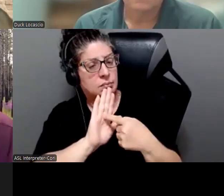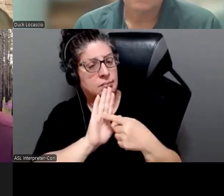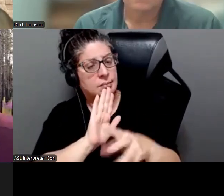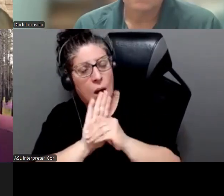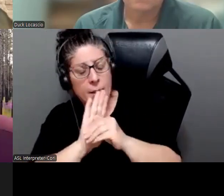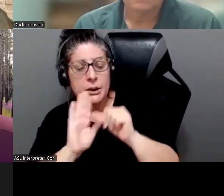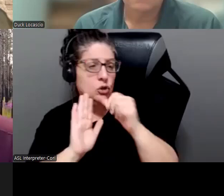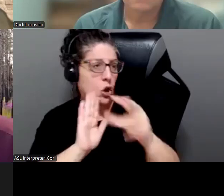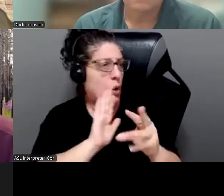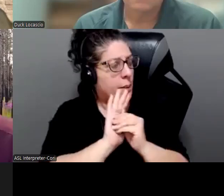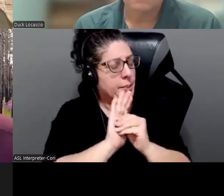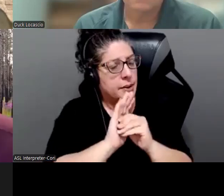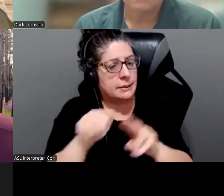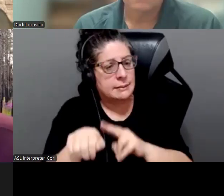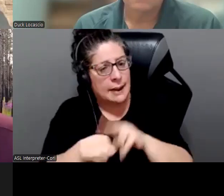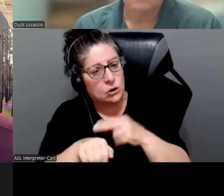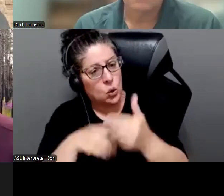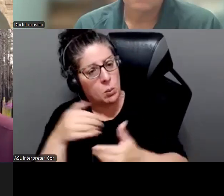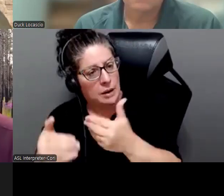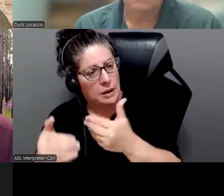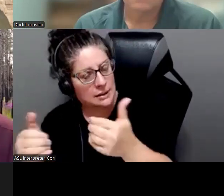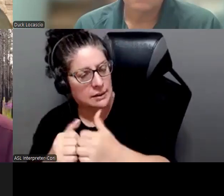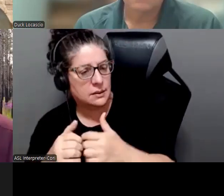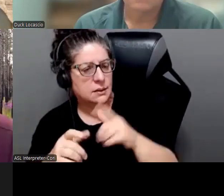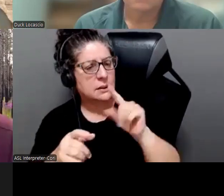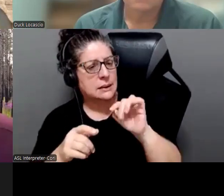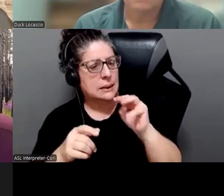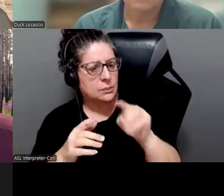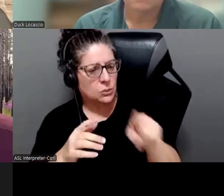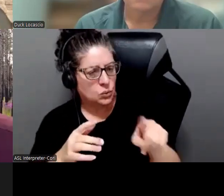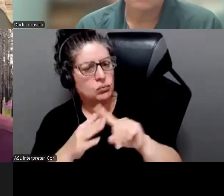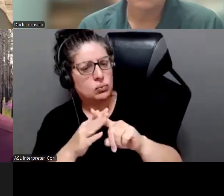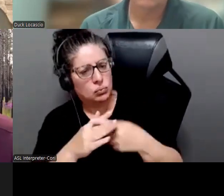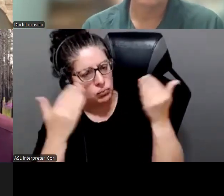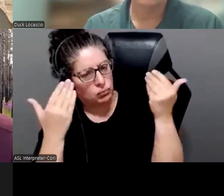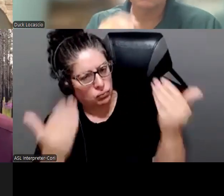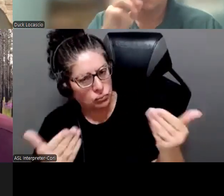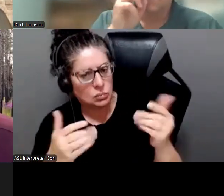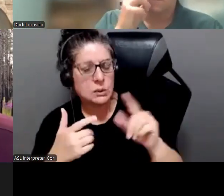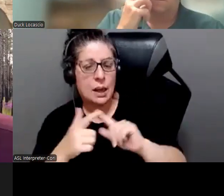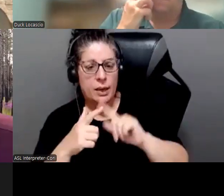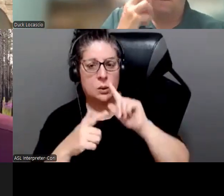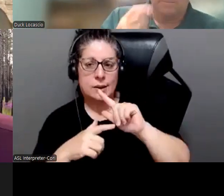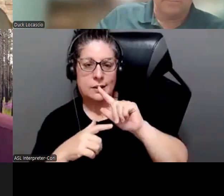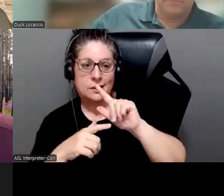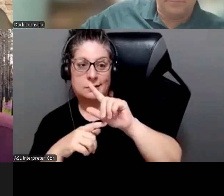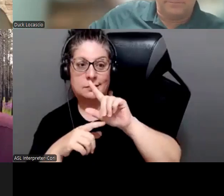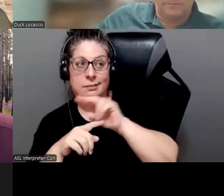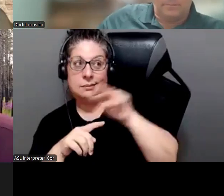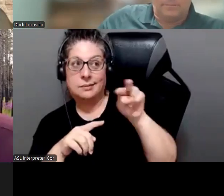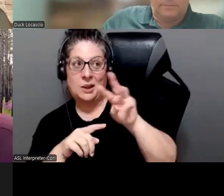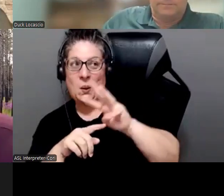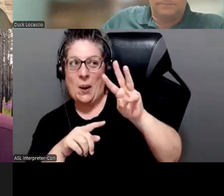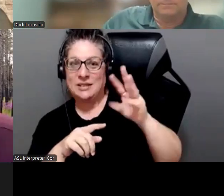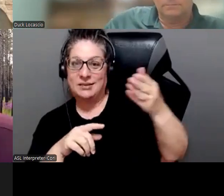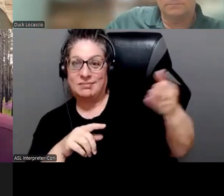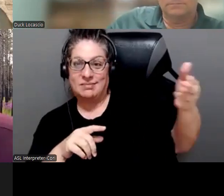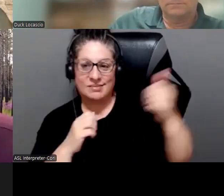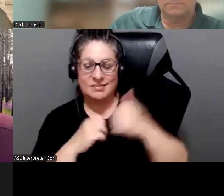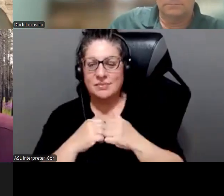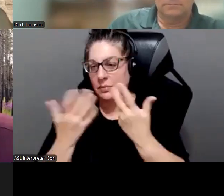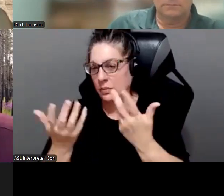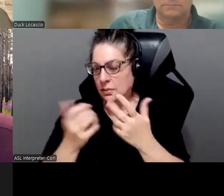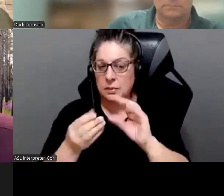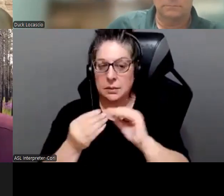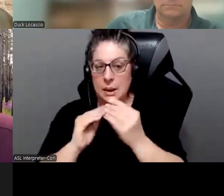don't emulate natural processes. And Tim, let's just start right with you and head west from there. Yeah,